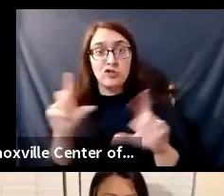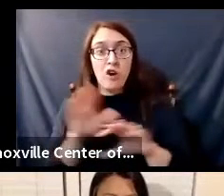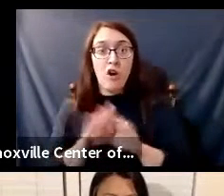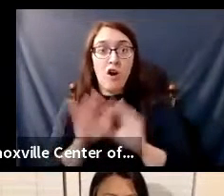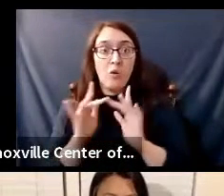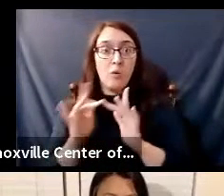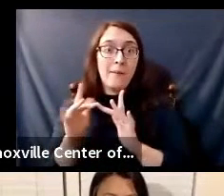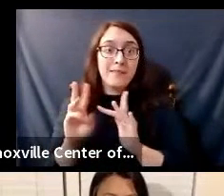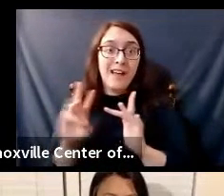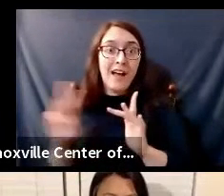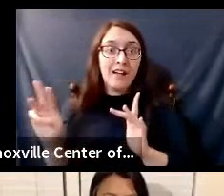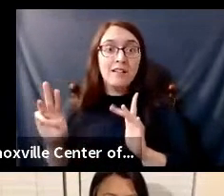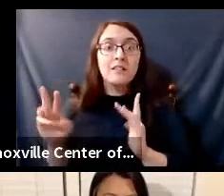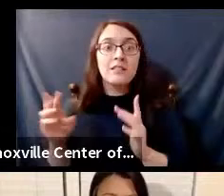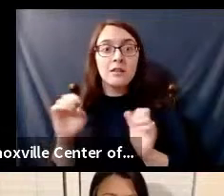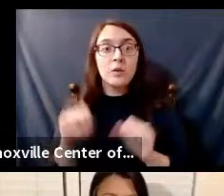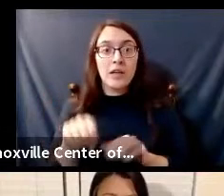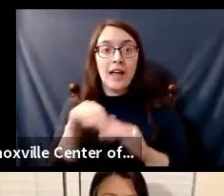kind of information.